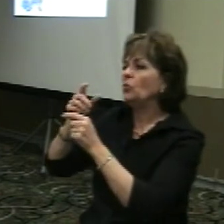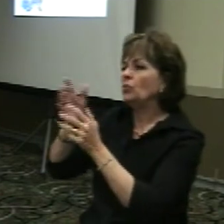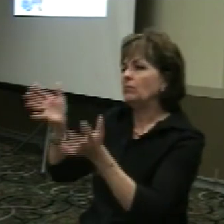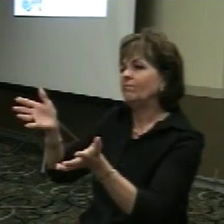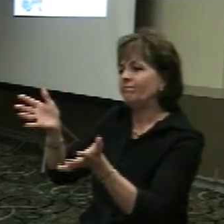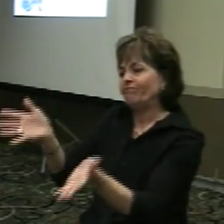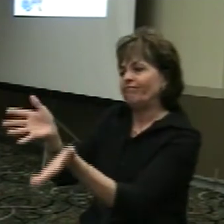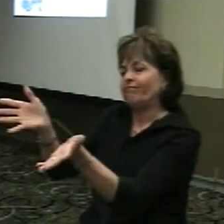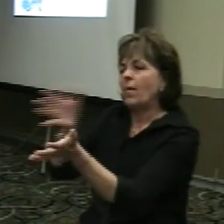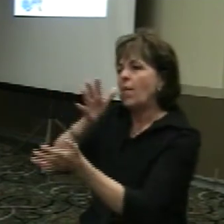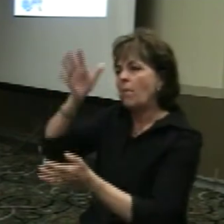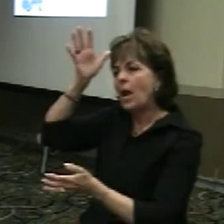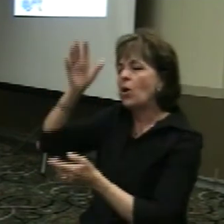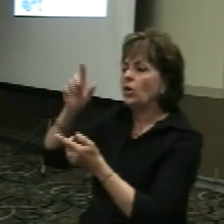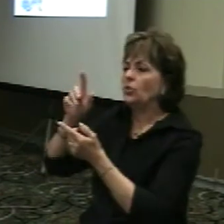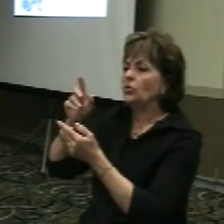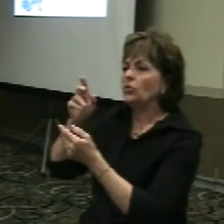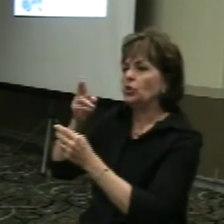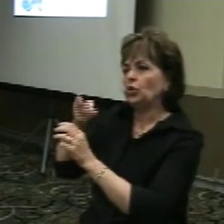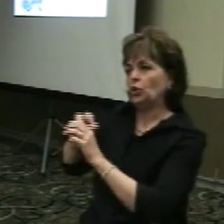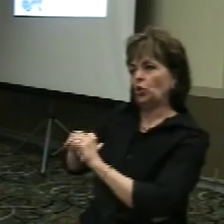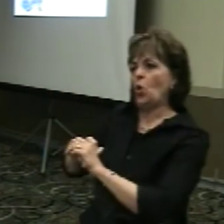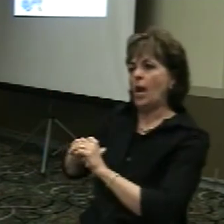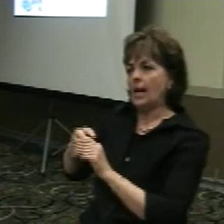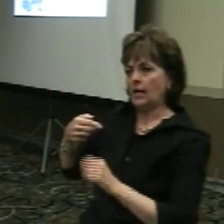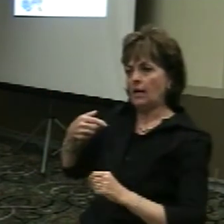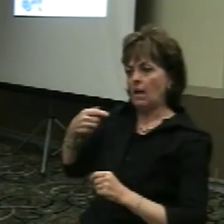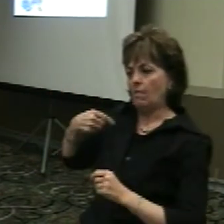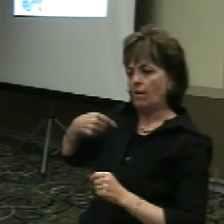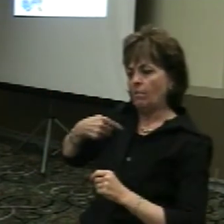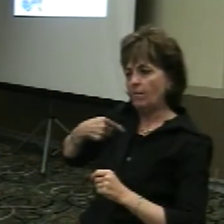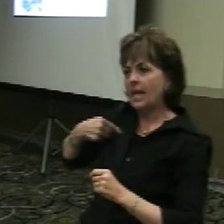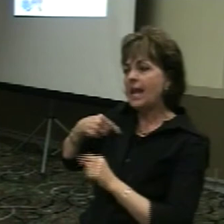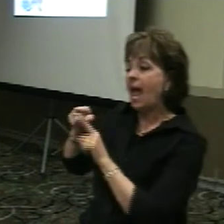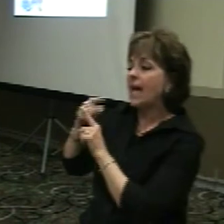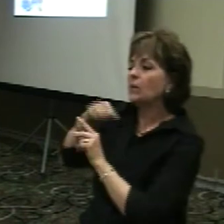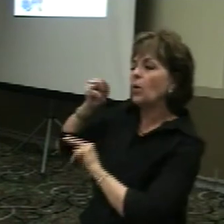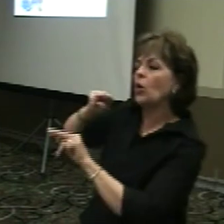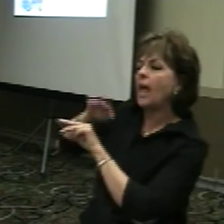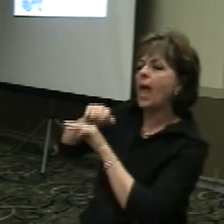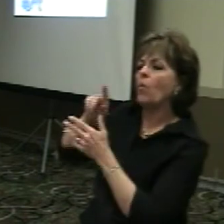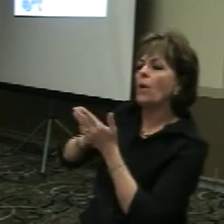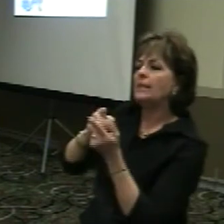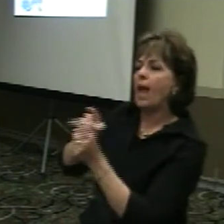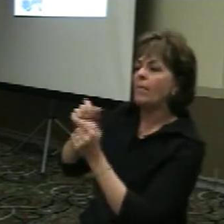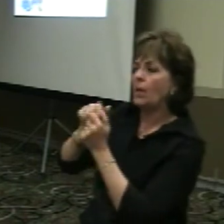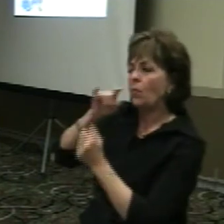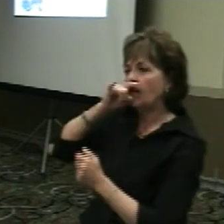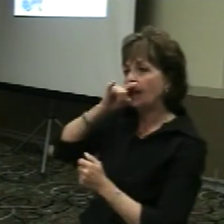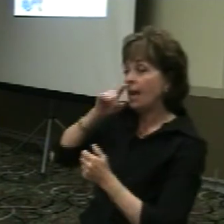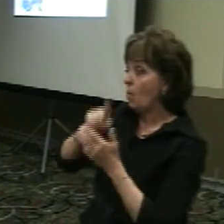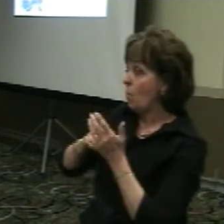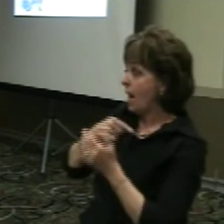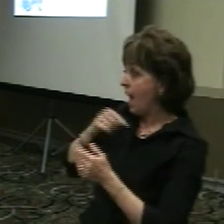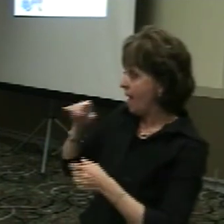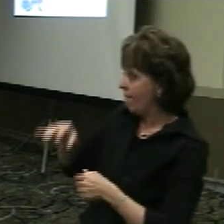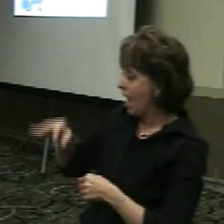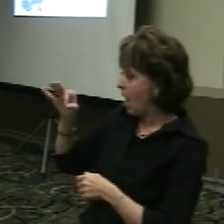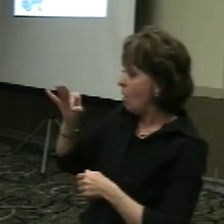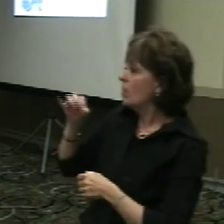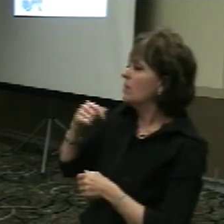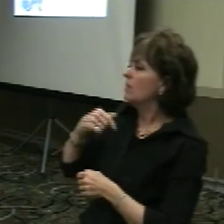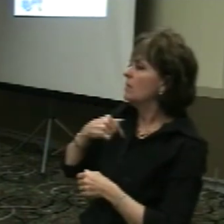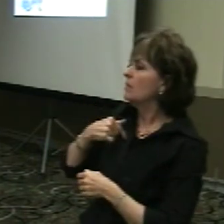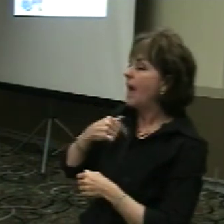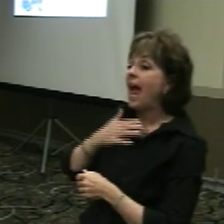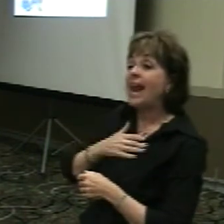parent to join with me as we look at what's going on with that kid. And what I have found is that